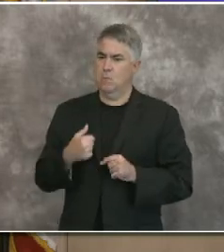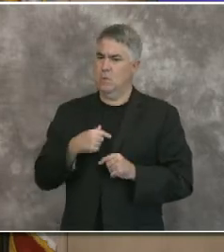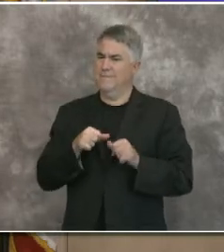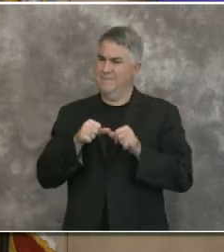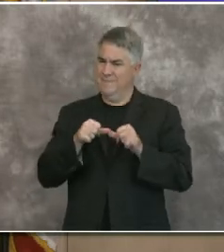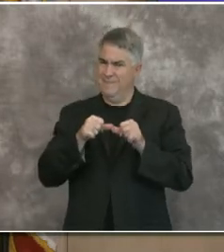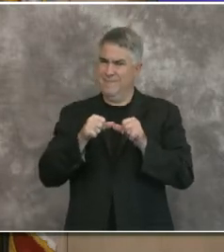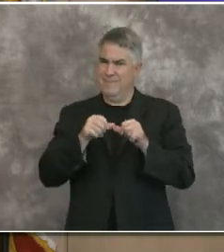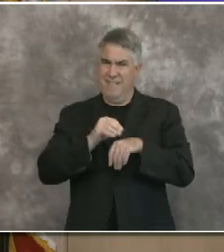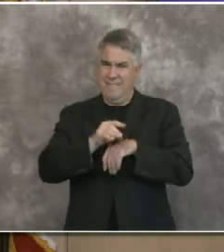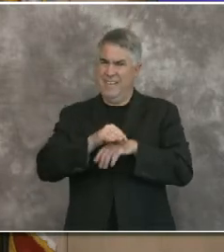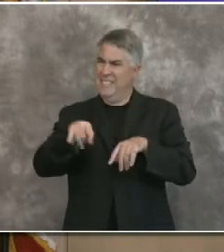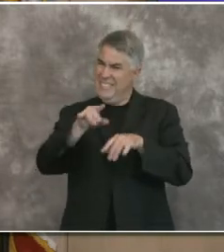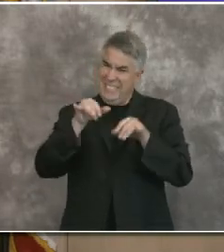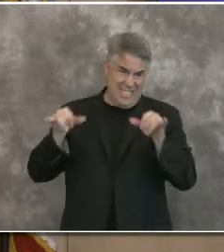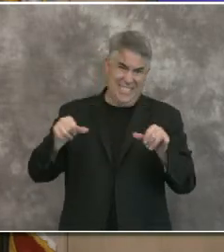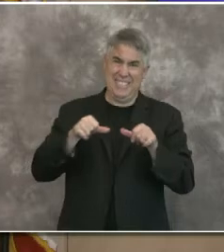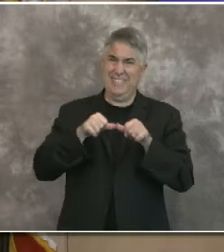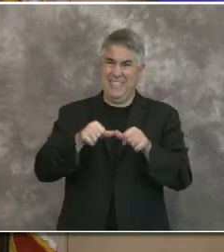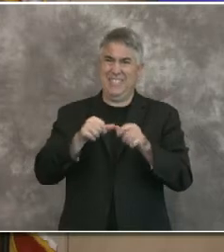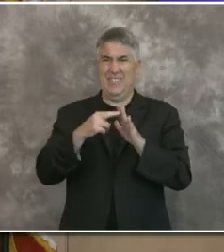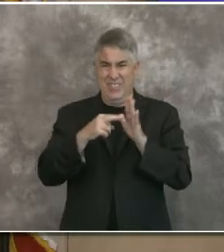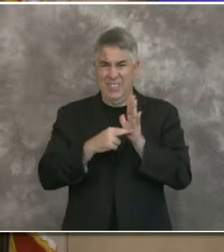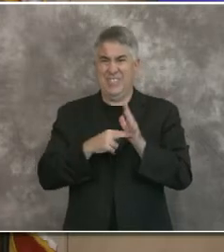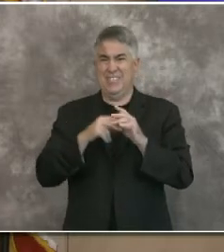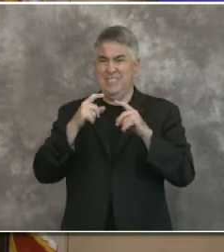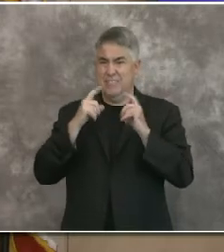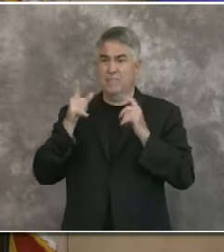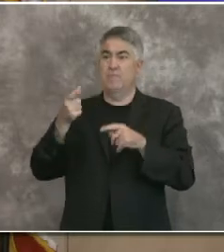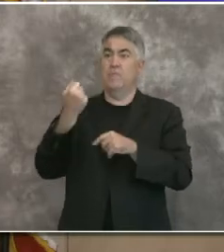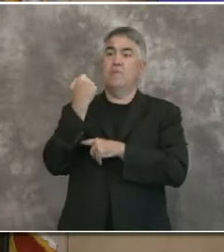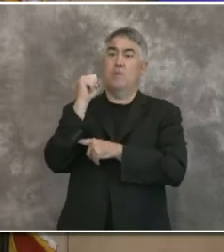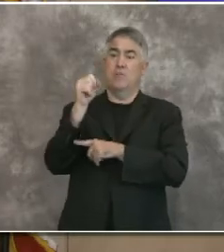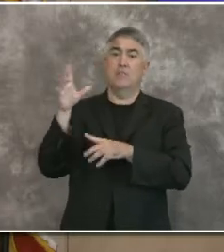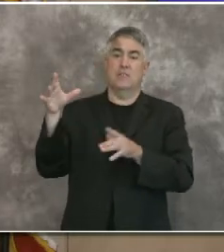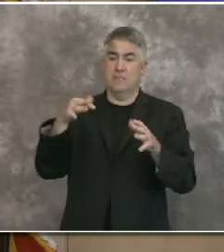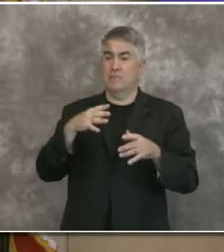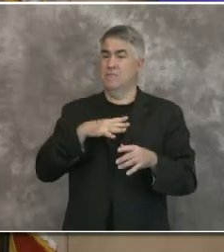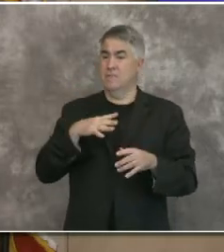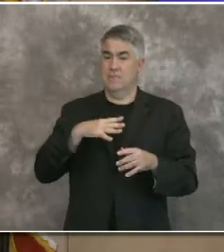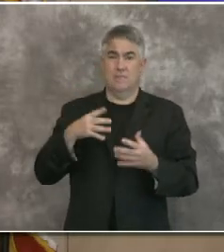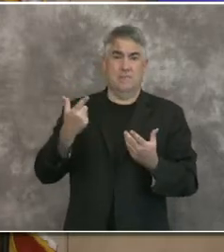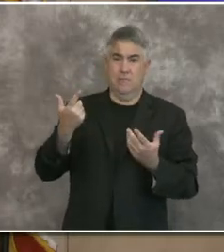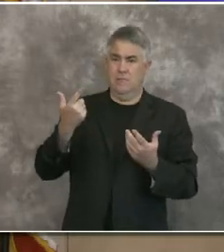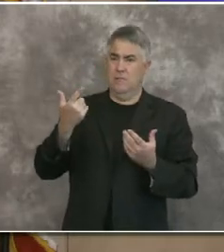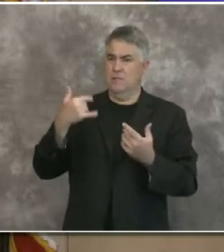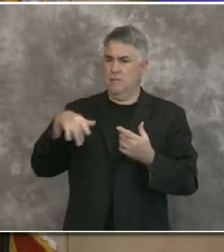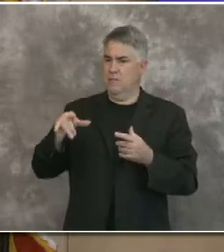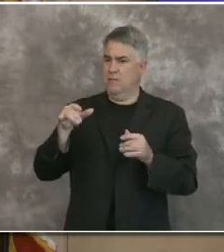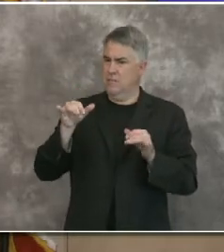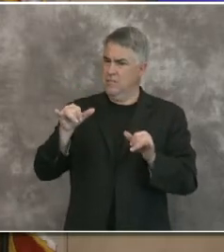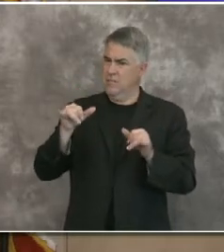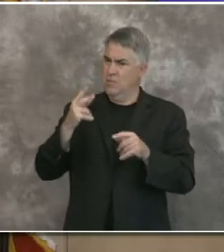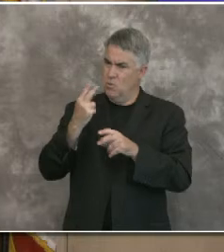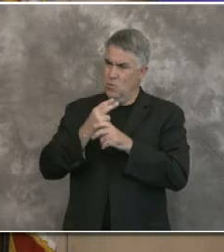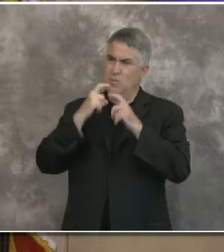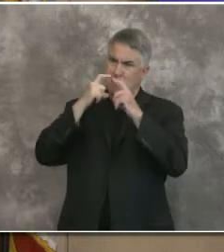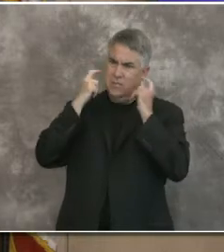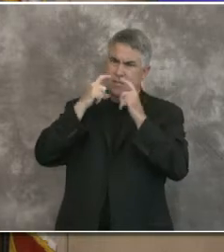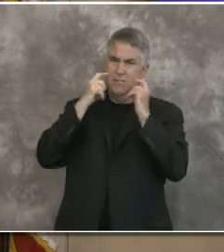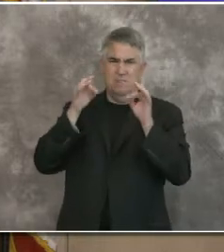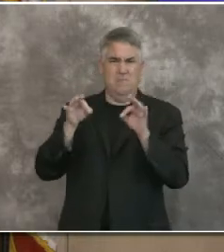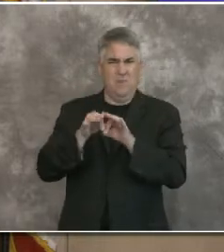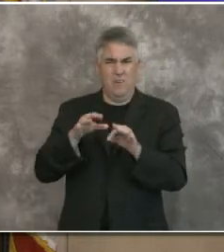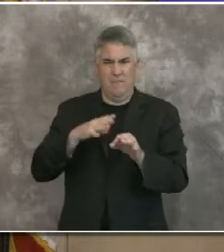everyone, whether they're the protests that happened a month or so ago or whether the ones happening now, to continue to utilize face coverings and